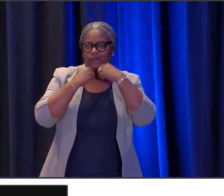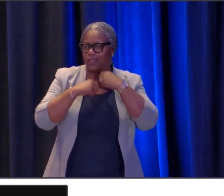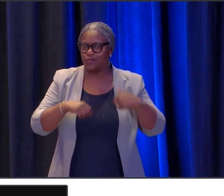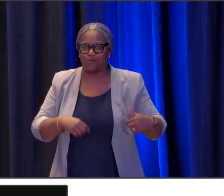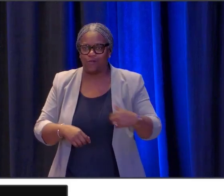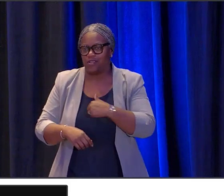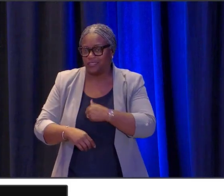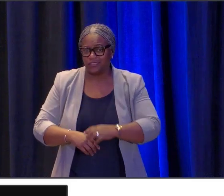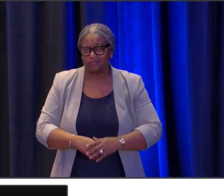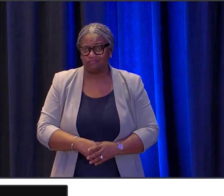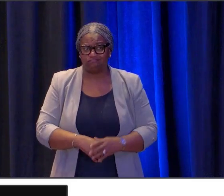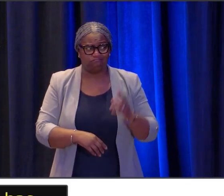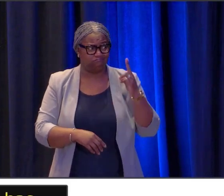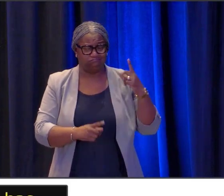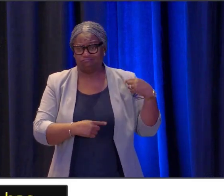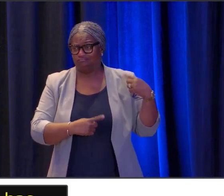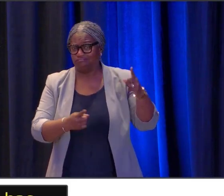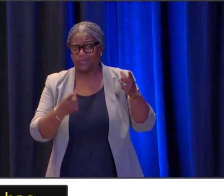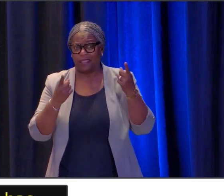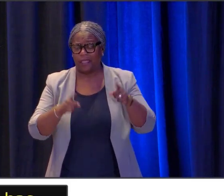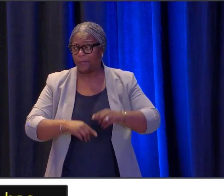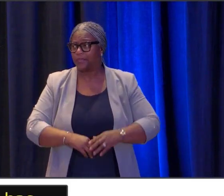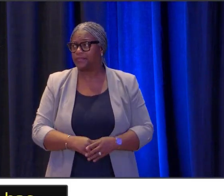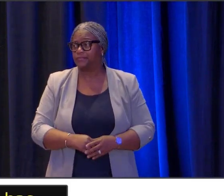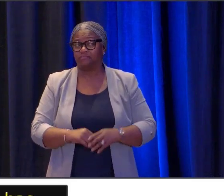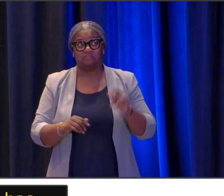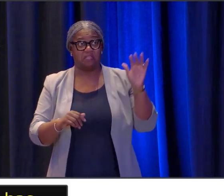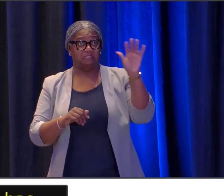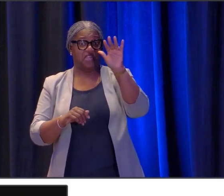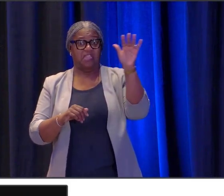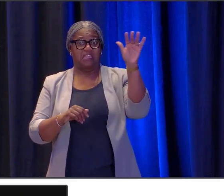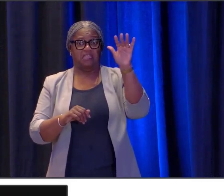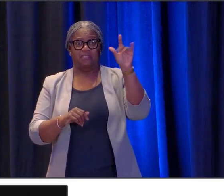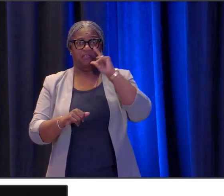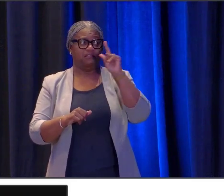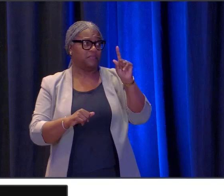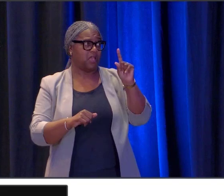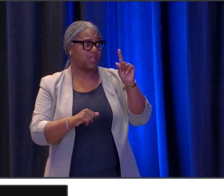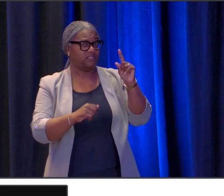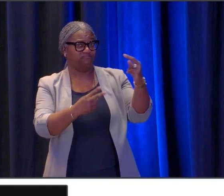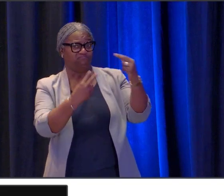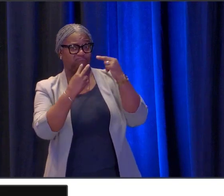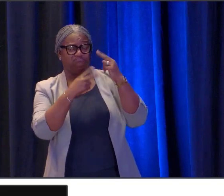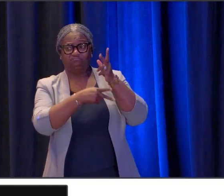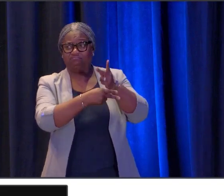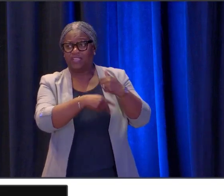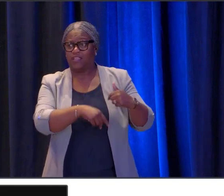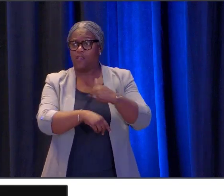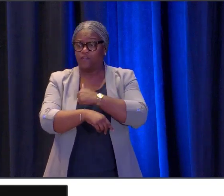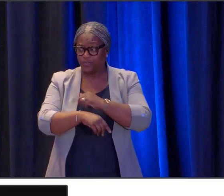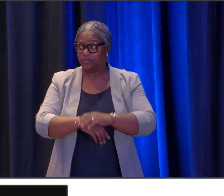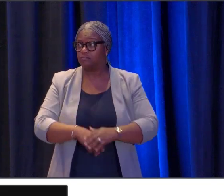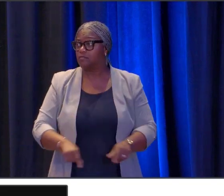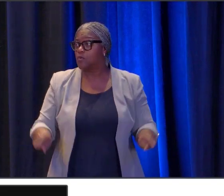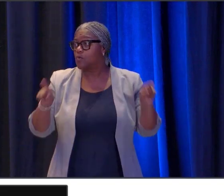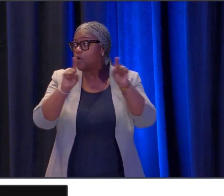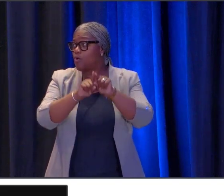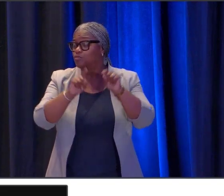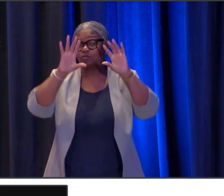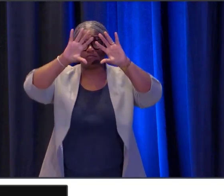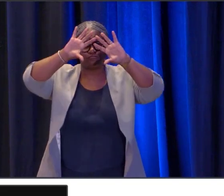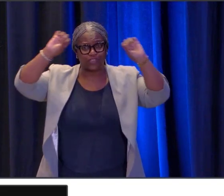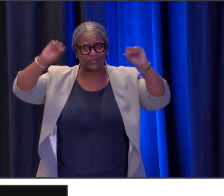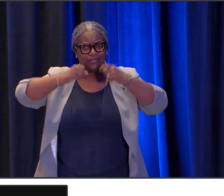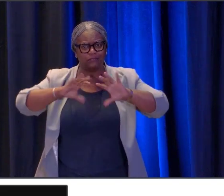Historically. They do not care about us. And now we have an administration that don't care